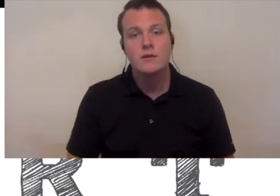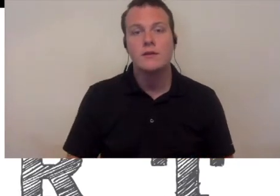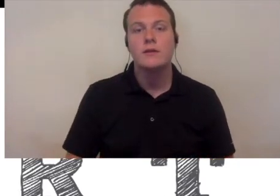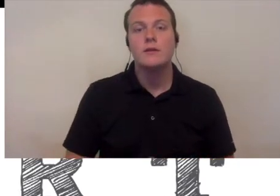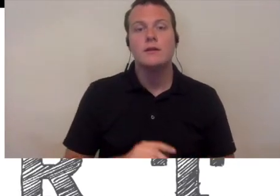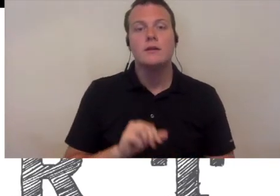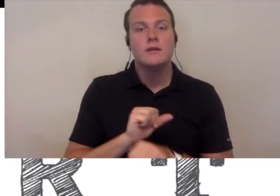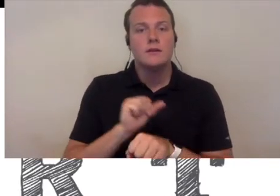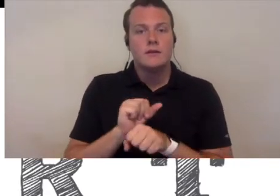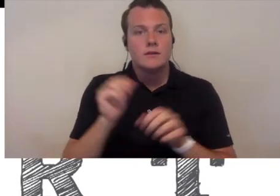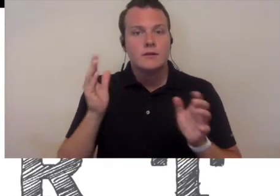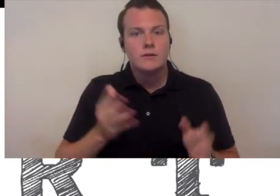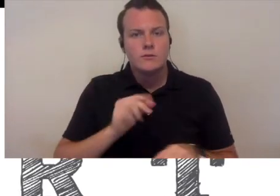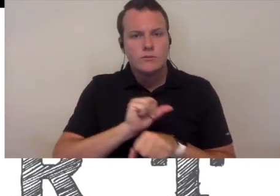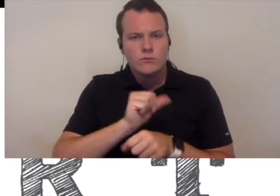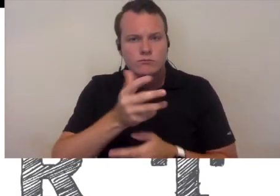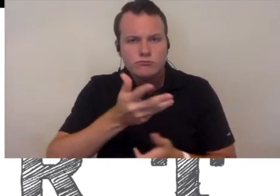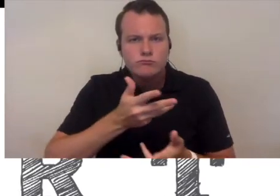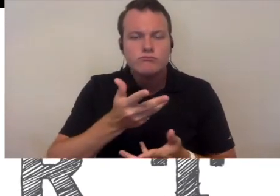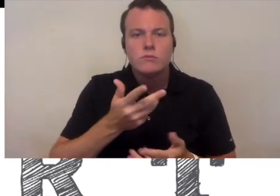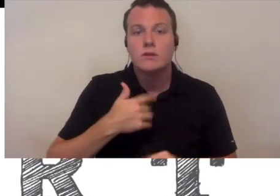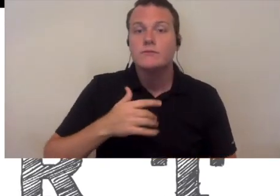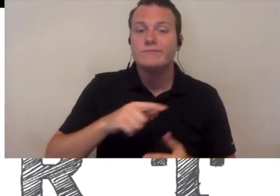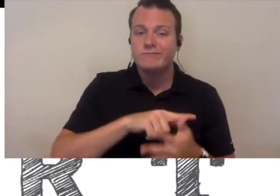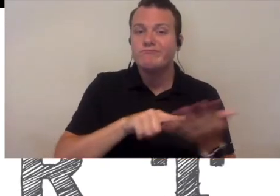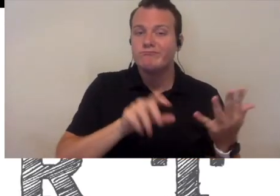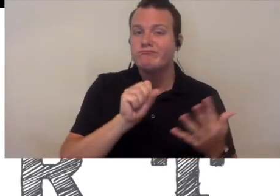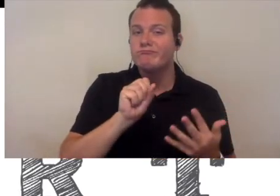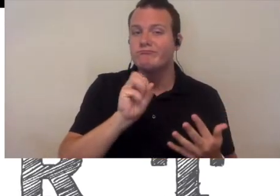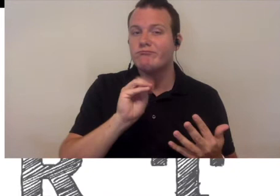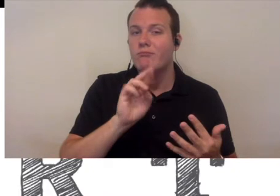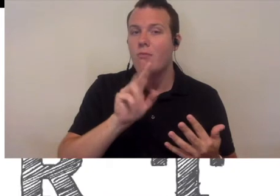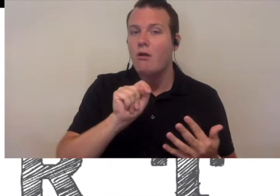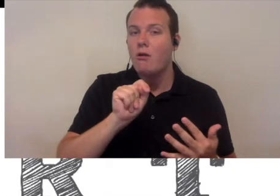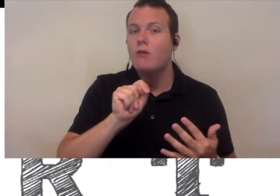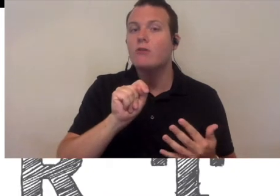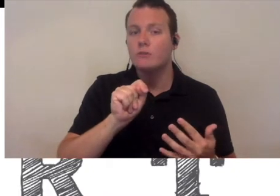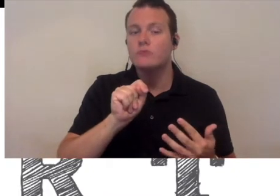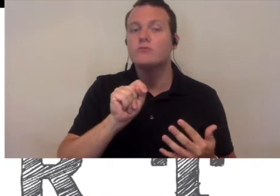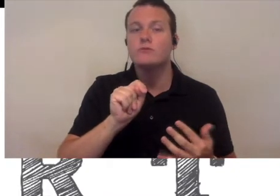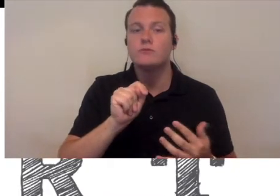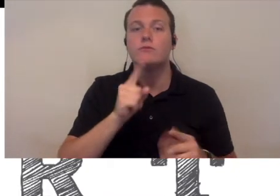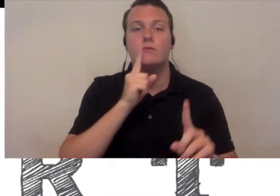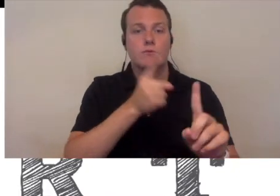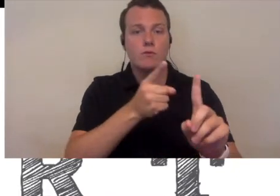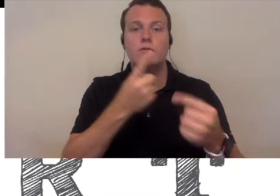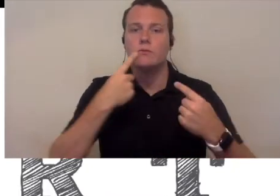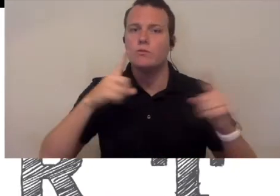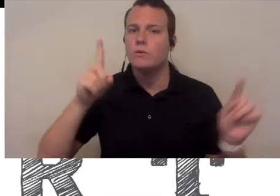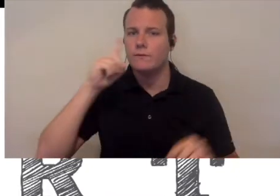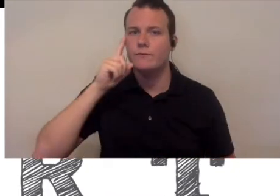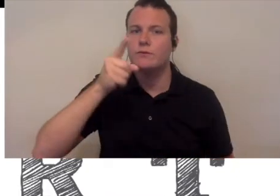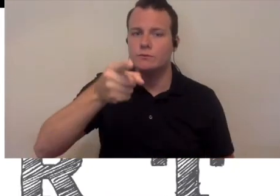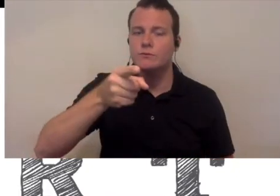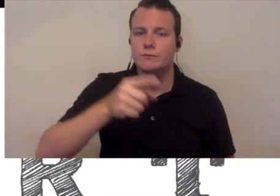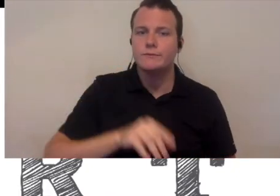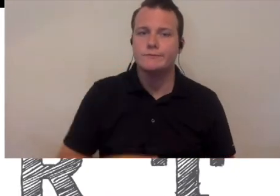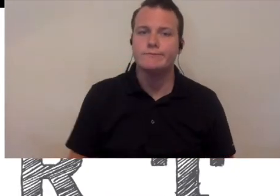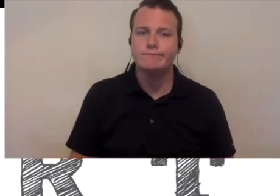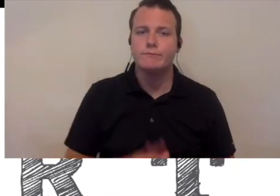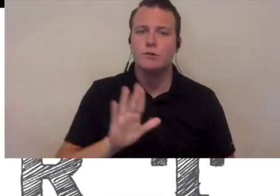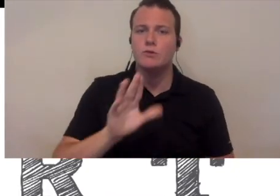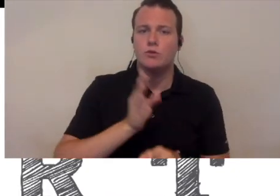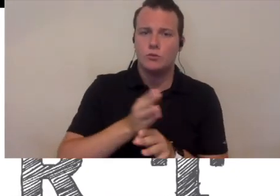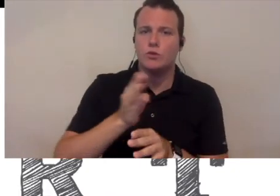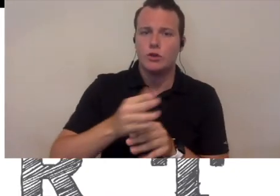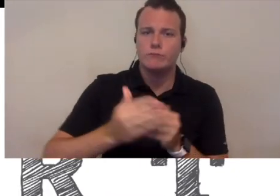what are they? So SMART goals will work for you throughout your career. One of the things